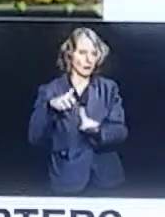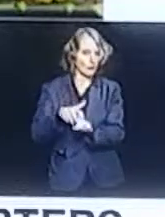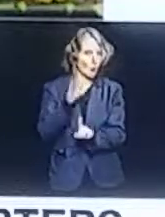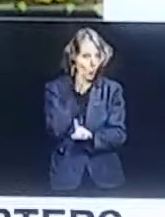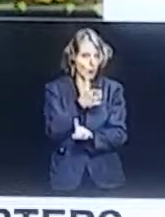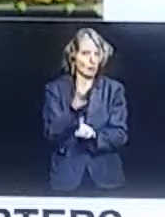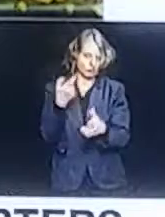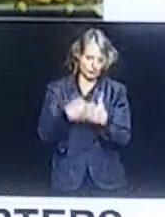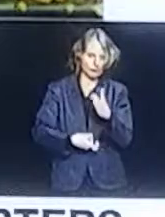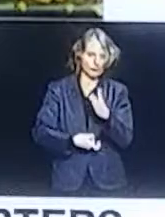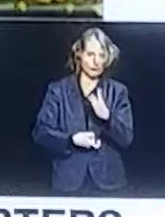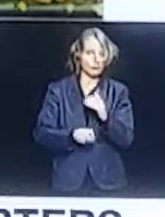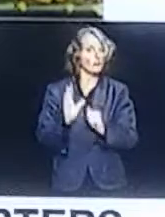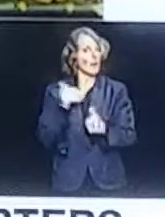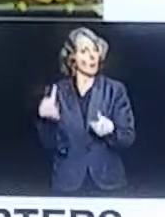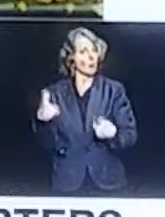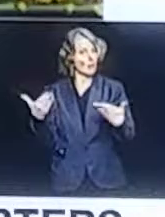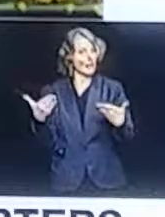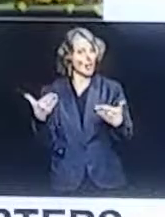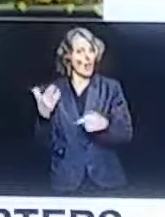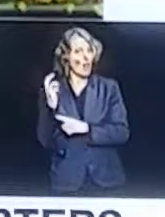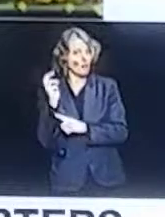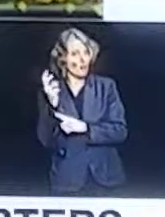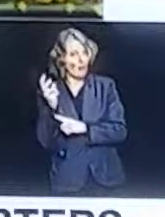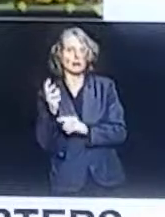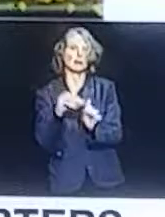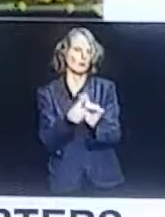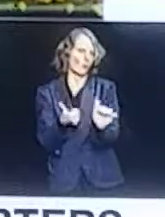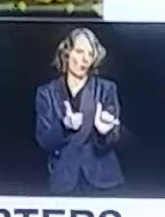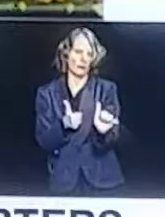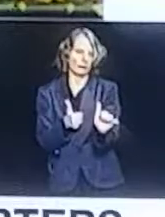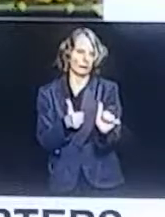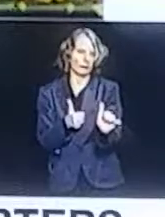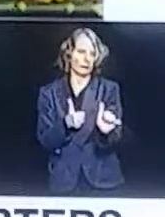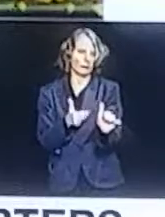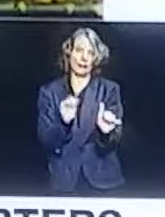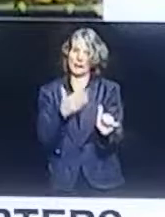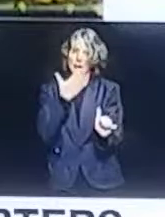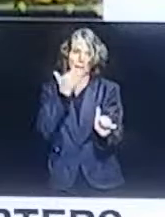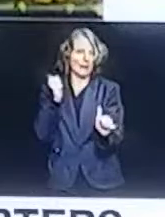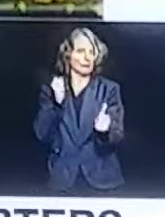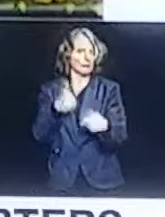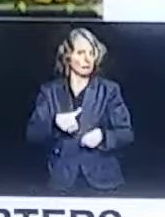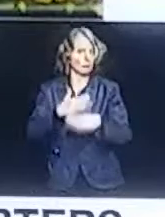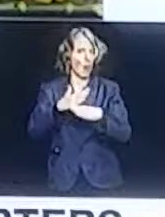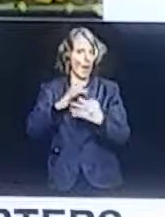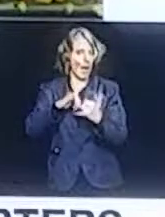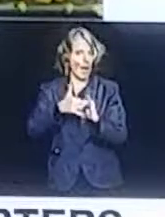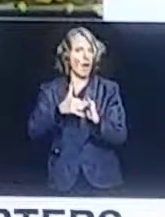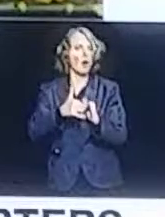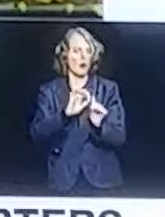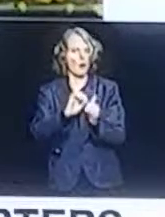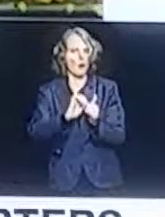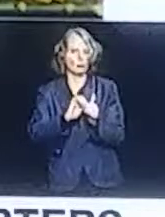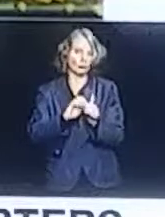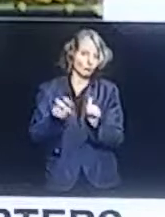recommendation continues to be not to travel. That is the best way to protect ourselves, to protect yourselves,